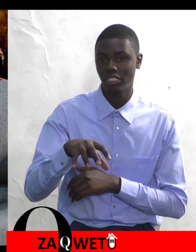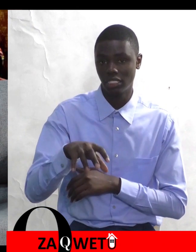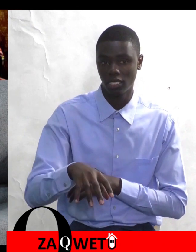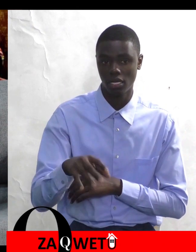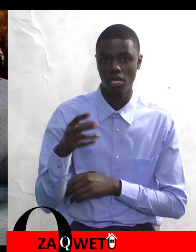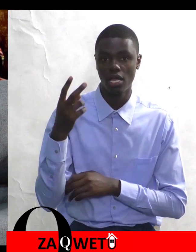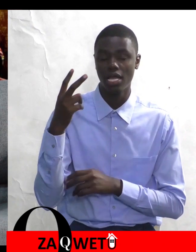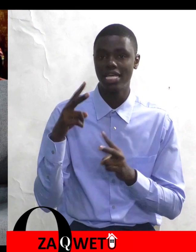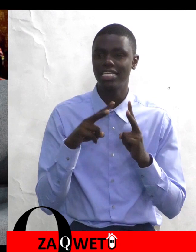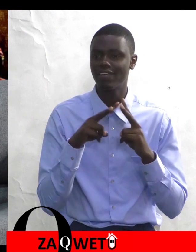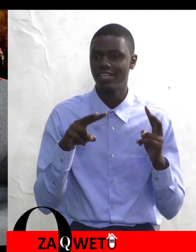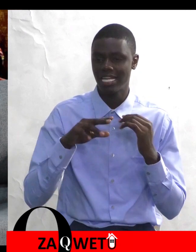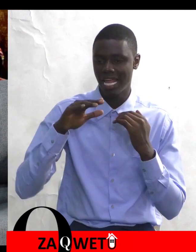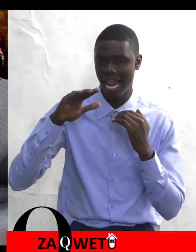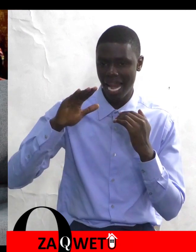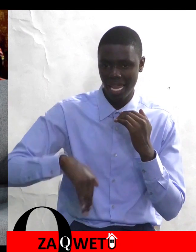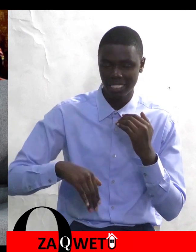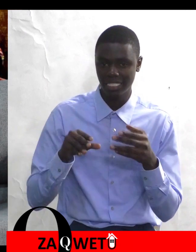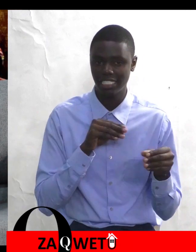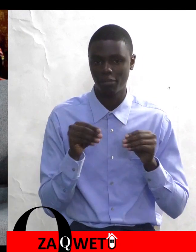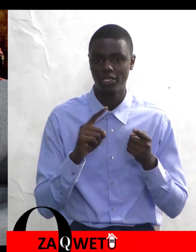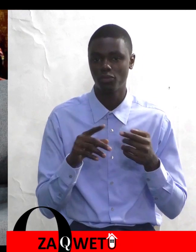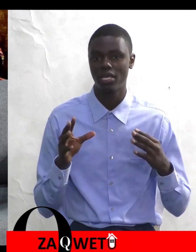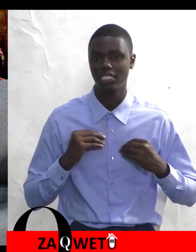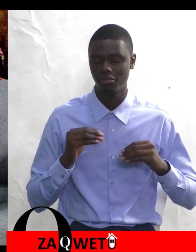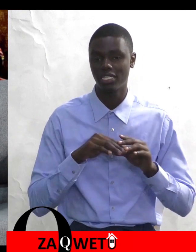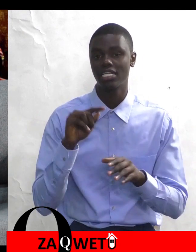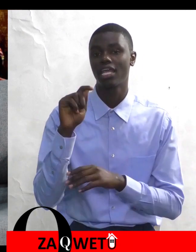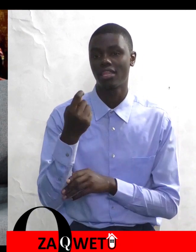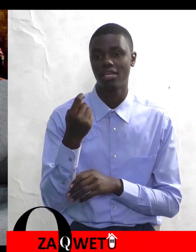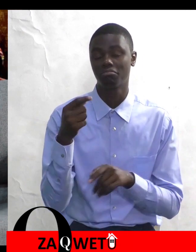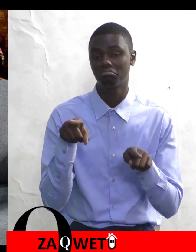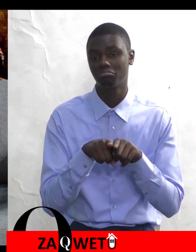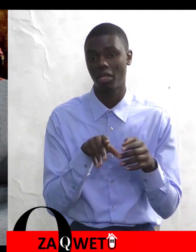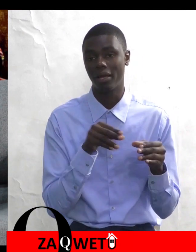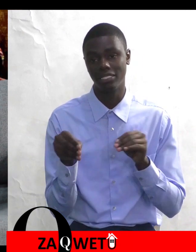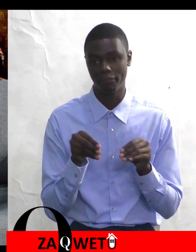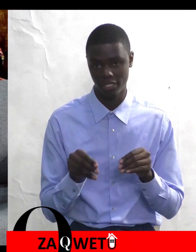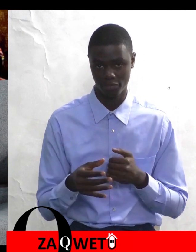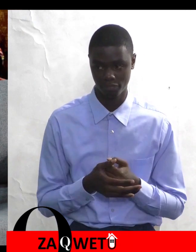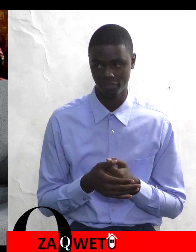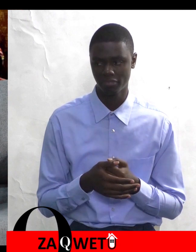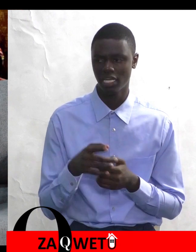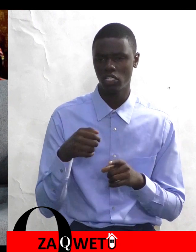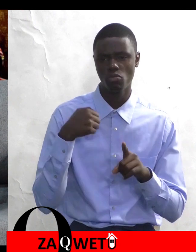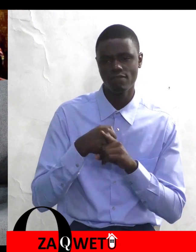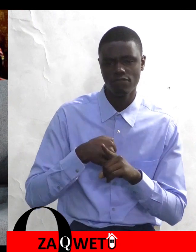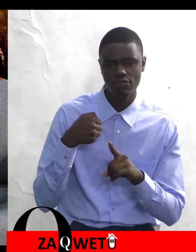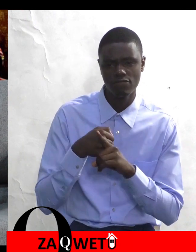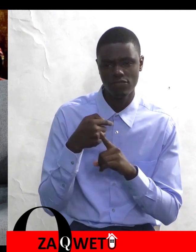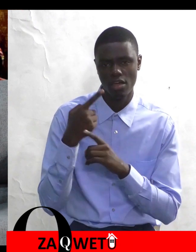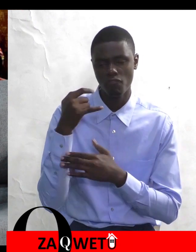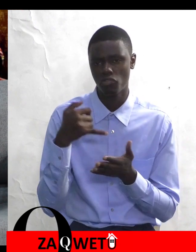that. Yeah, because short stature was the very last disability to be accepted in Kenya as a